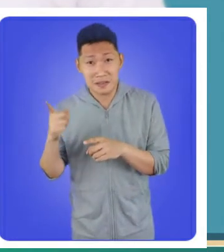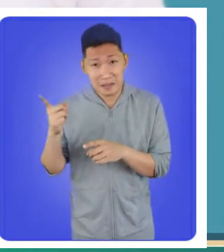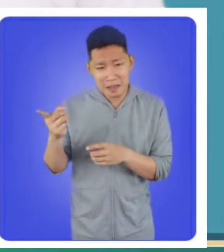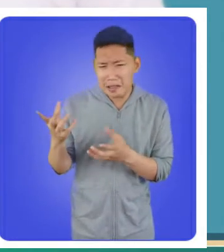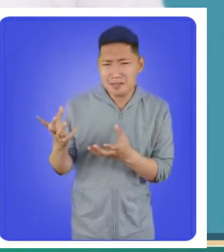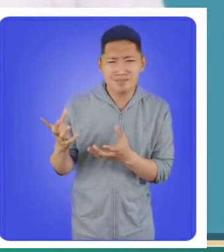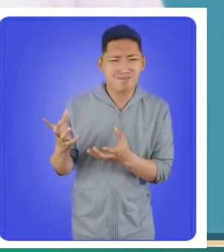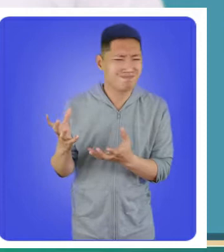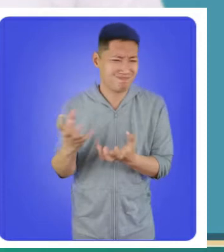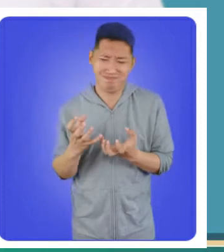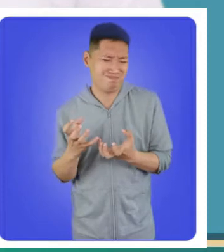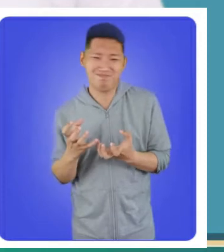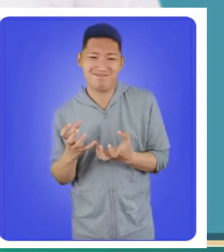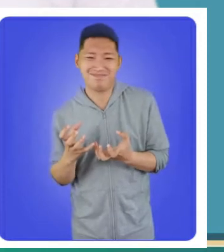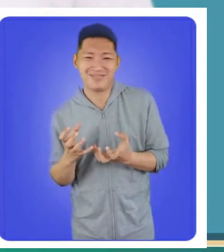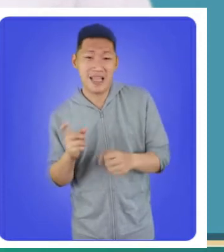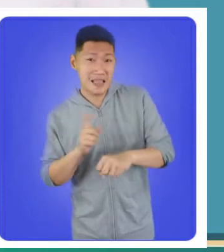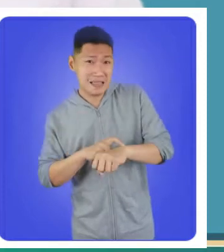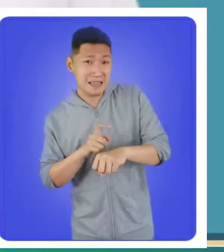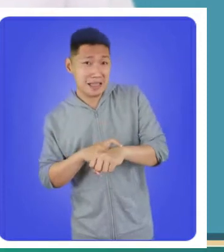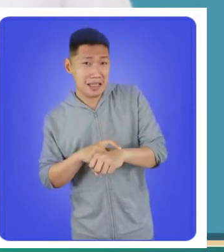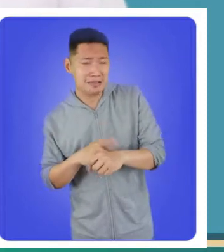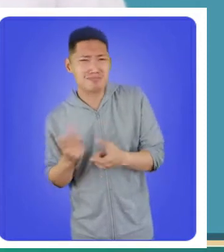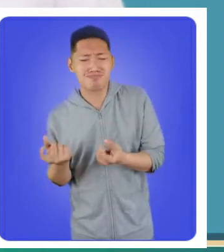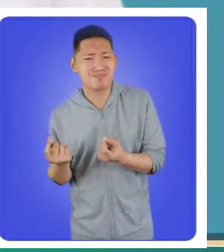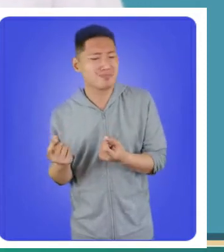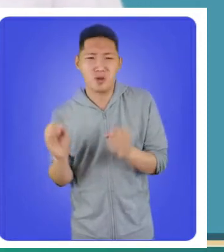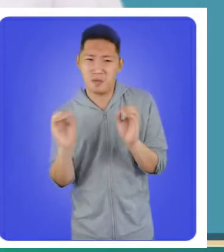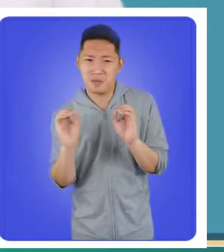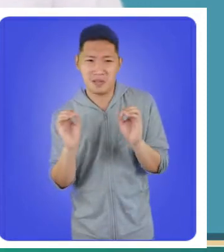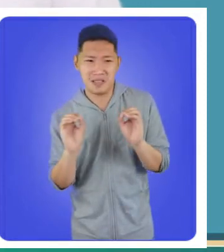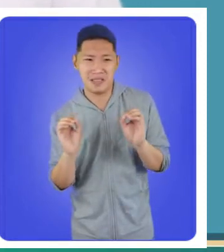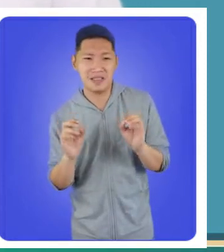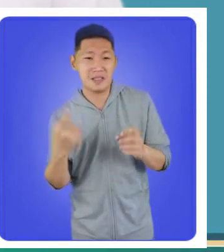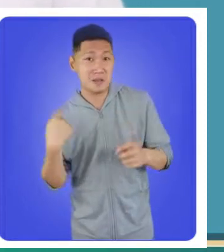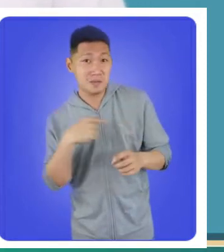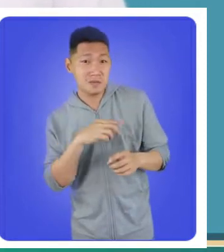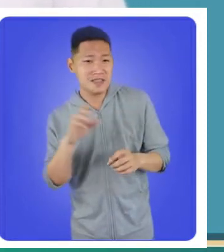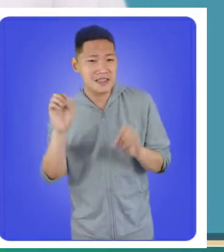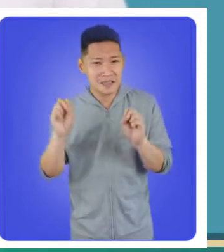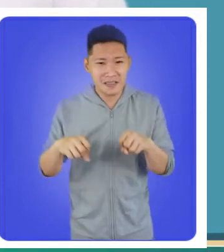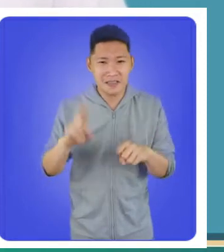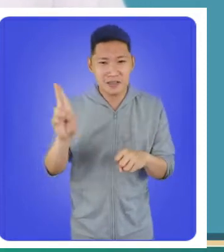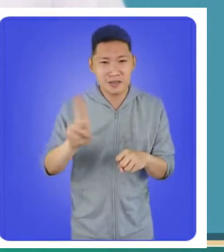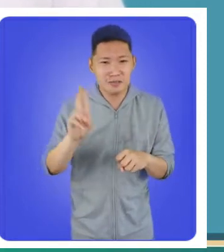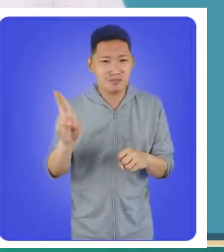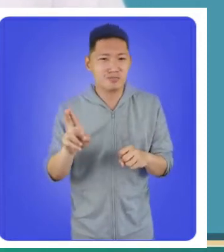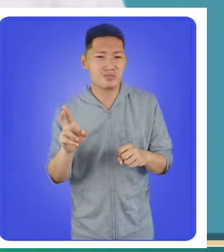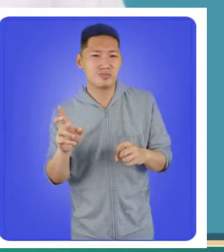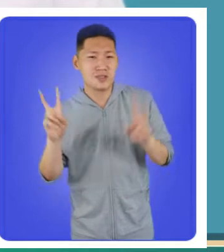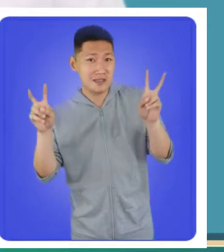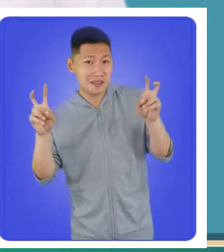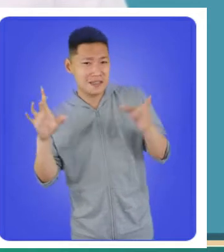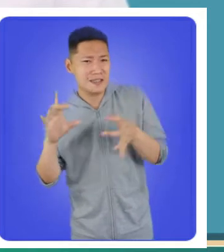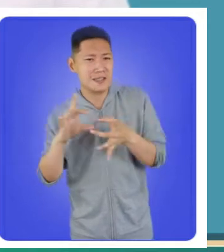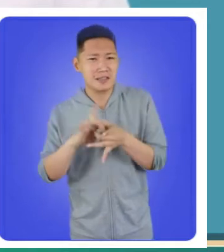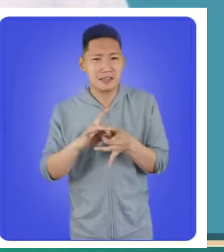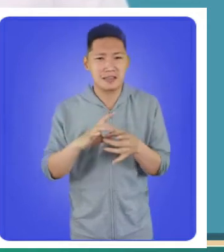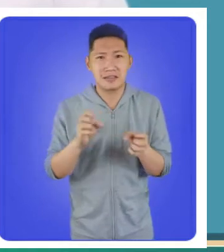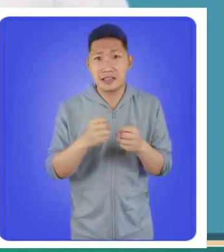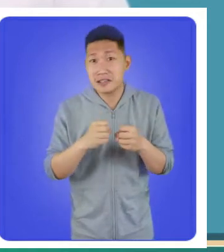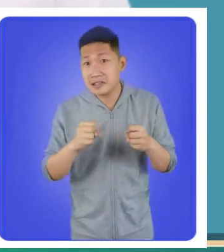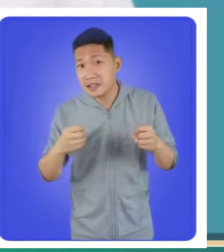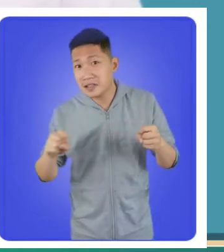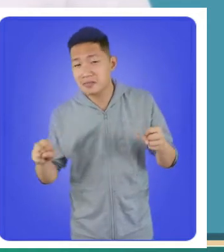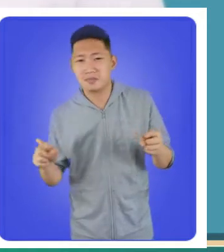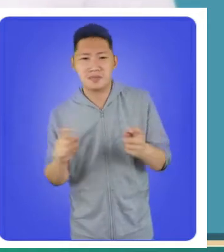I have no time to do so. We can use any of these terms to join the statements together and